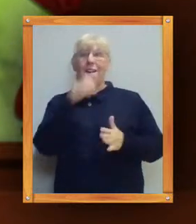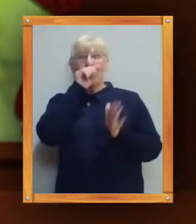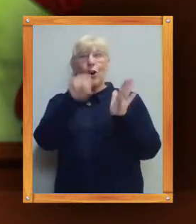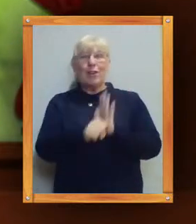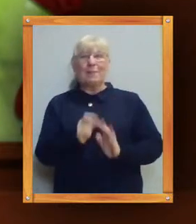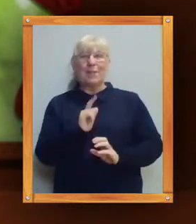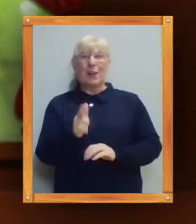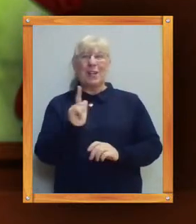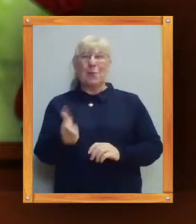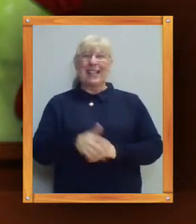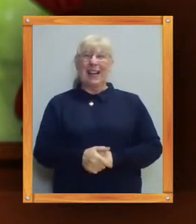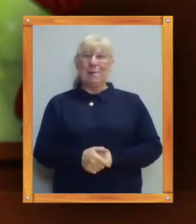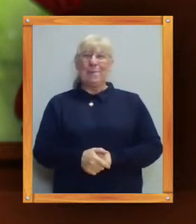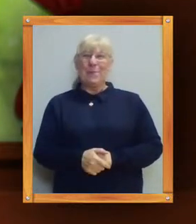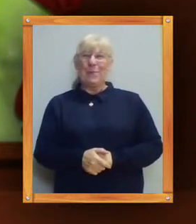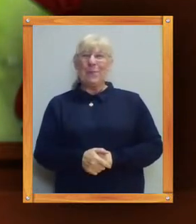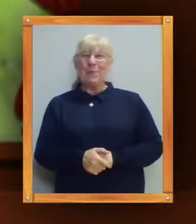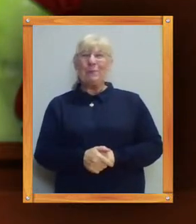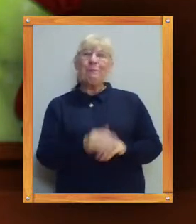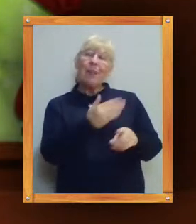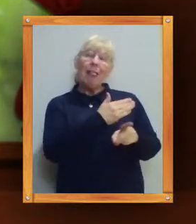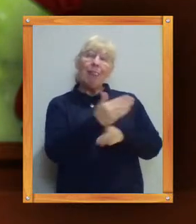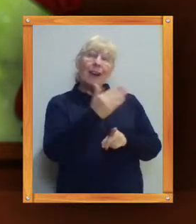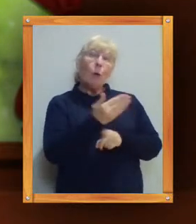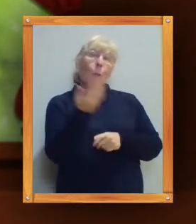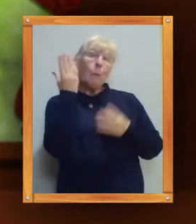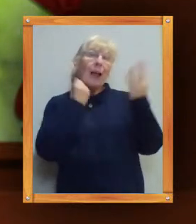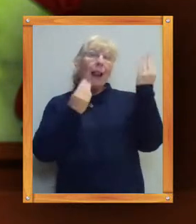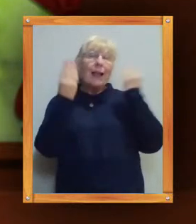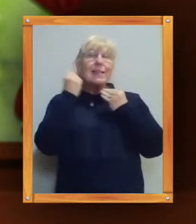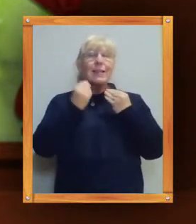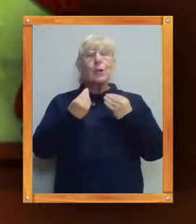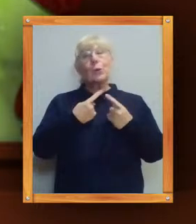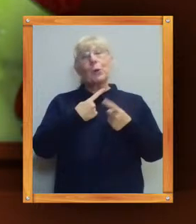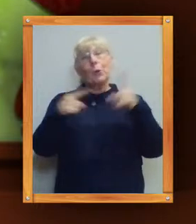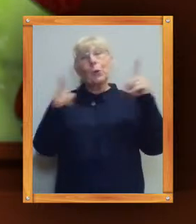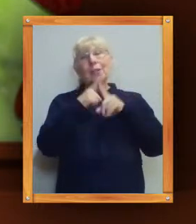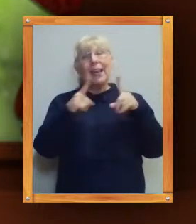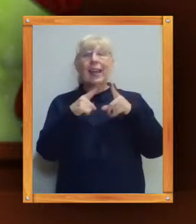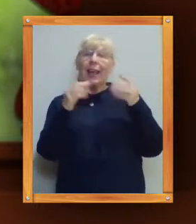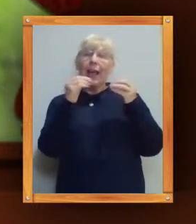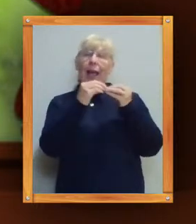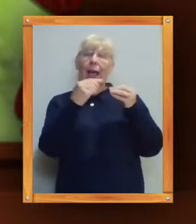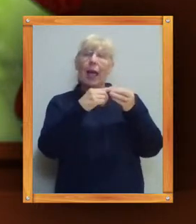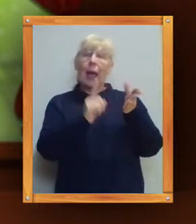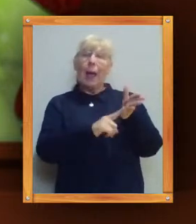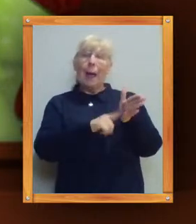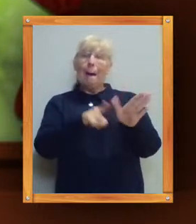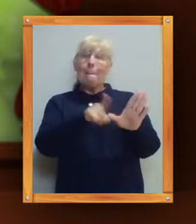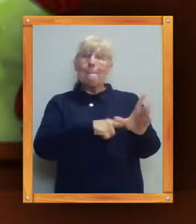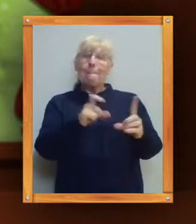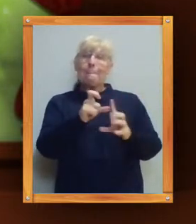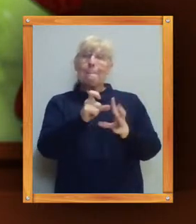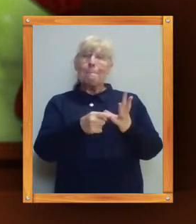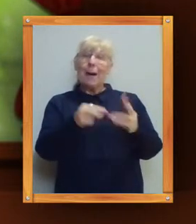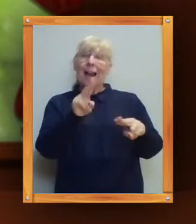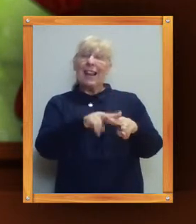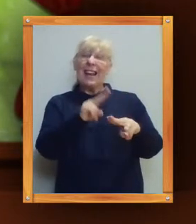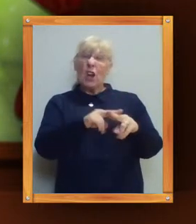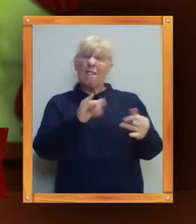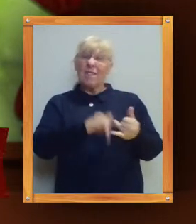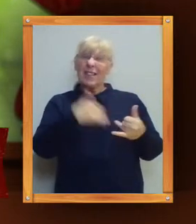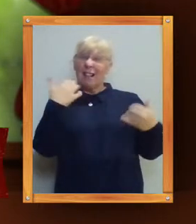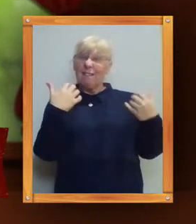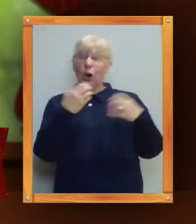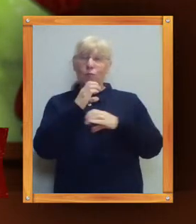be hearing some seasonal music from the Ballyduff Silver Band. We always enjoy hearing from them. Our Mayor, Councillor Jim Montgomery,